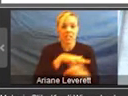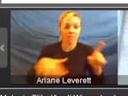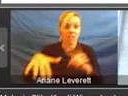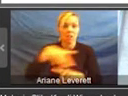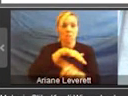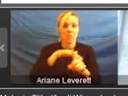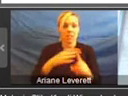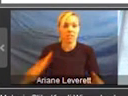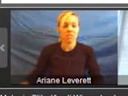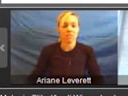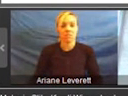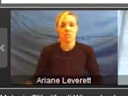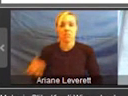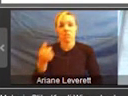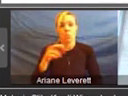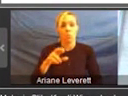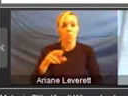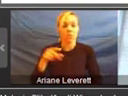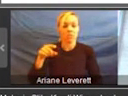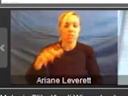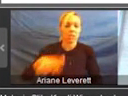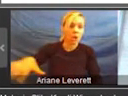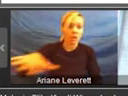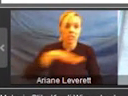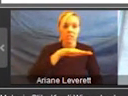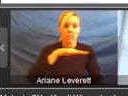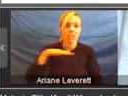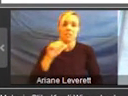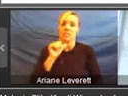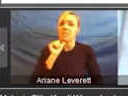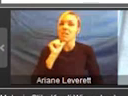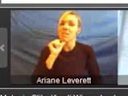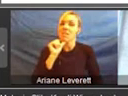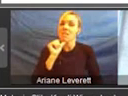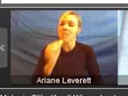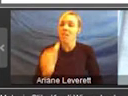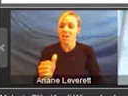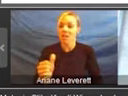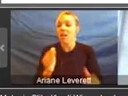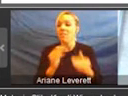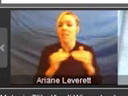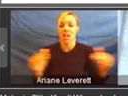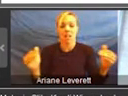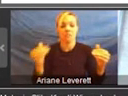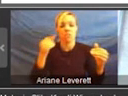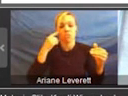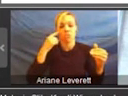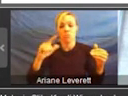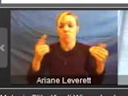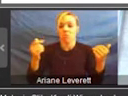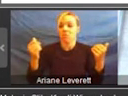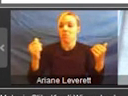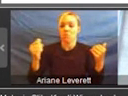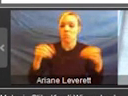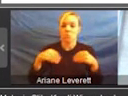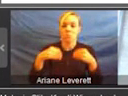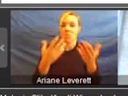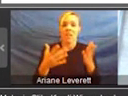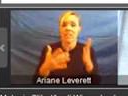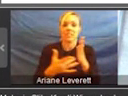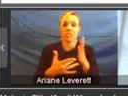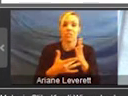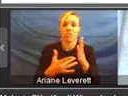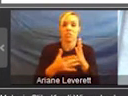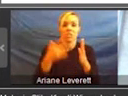or the context is not at the level to be able to provide technologies